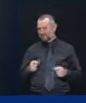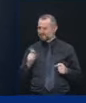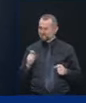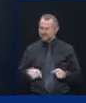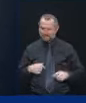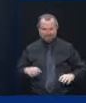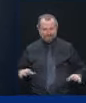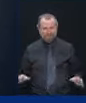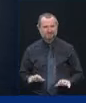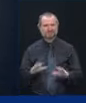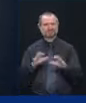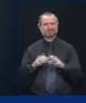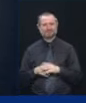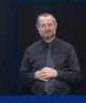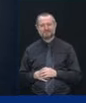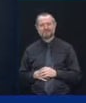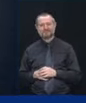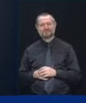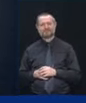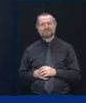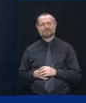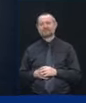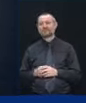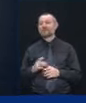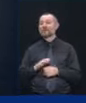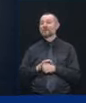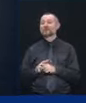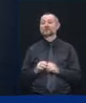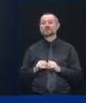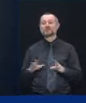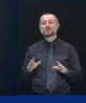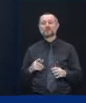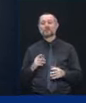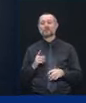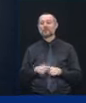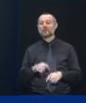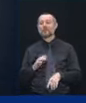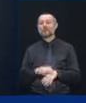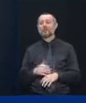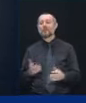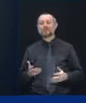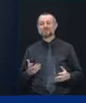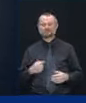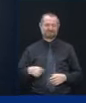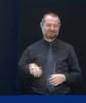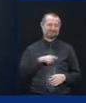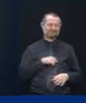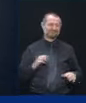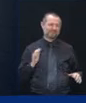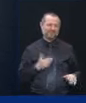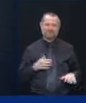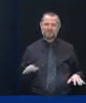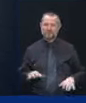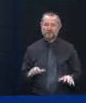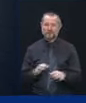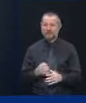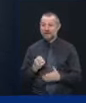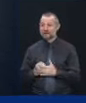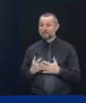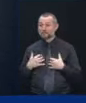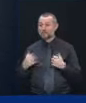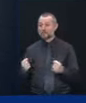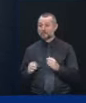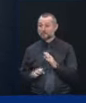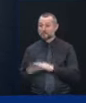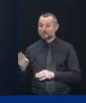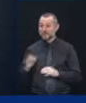rate is a function of our behavior. How fast does the economy come back? How robust?